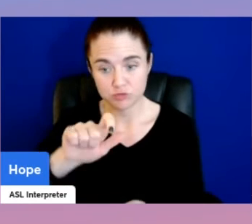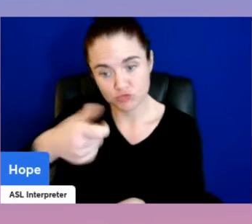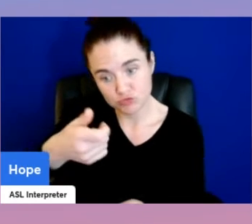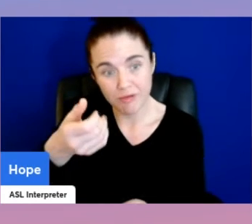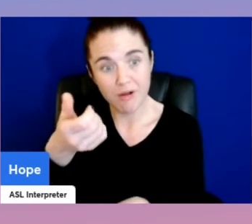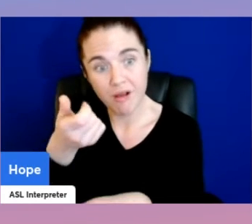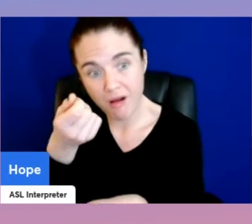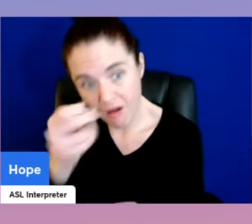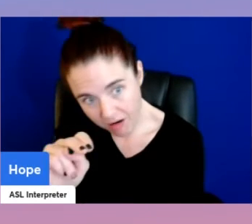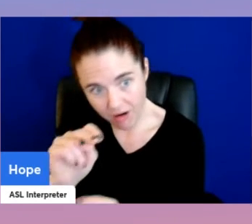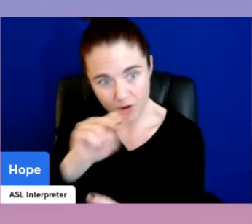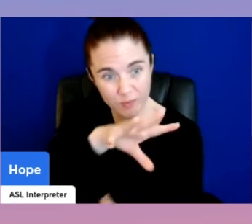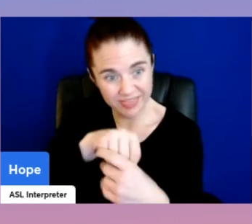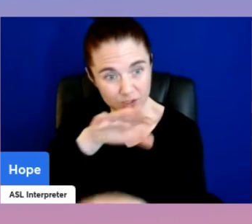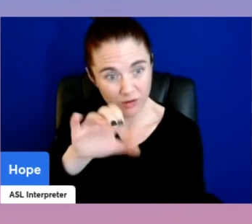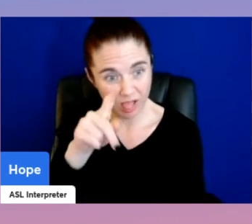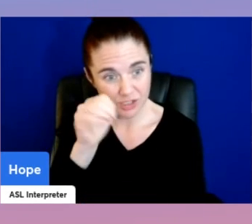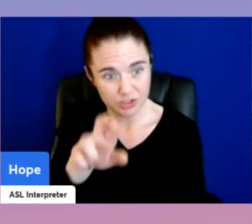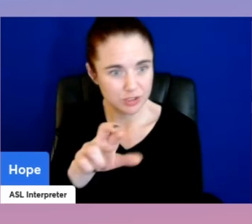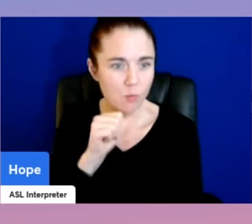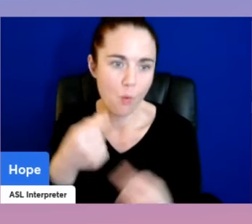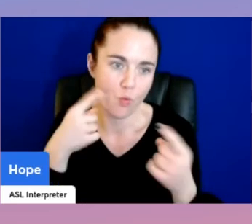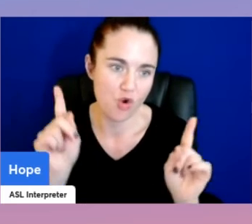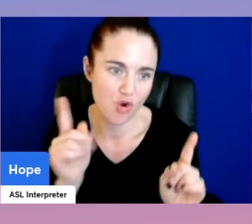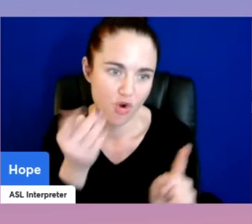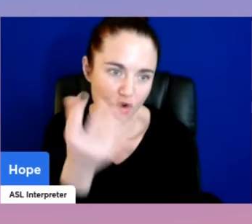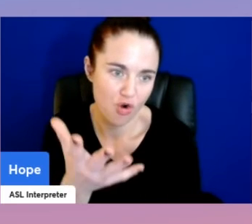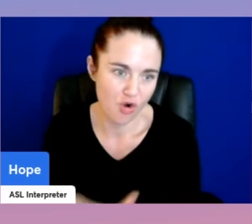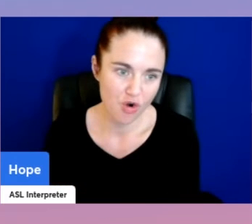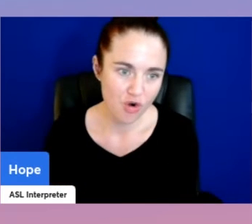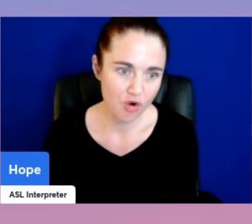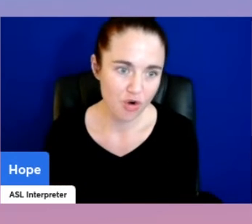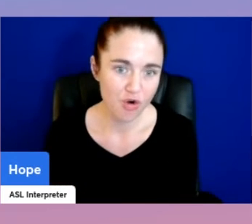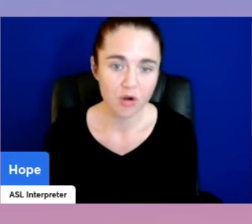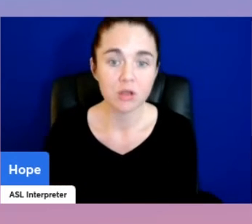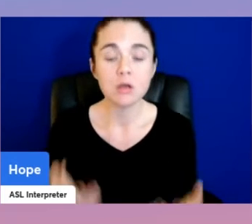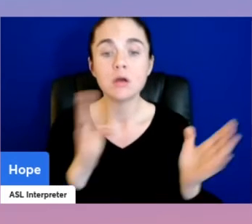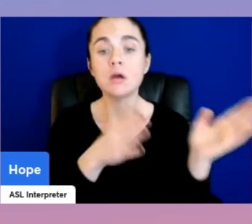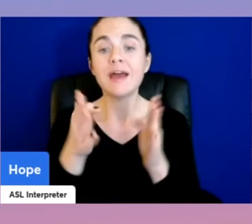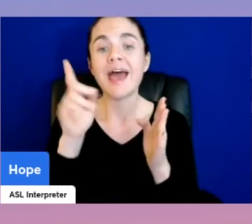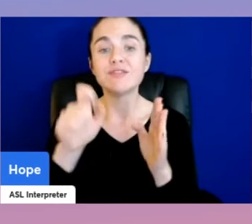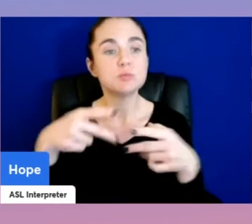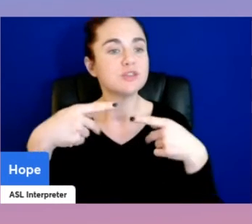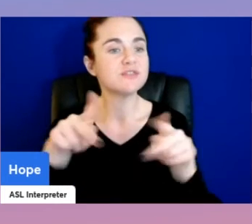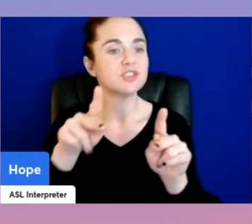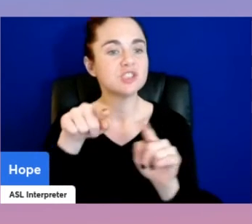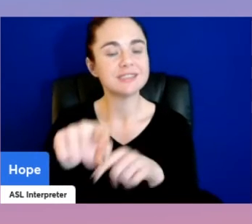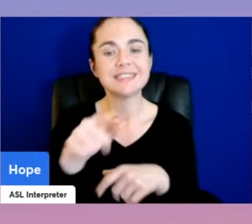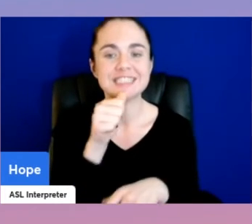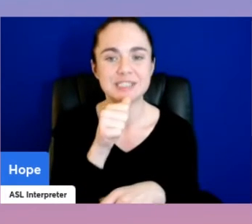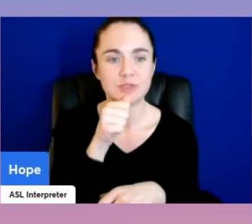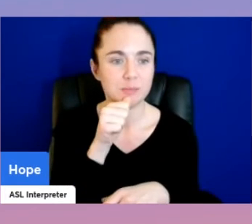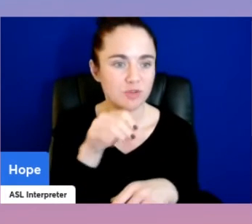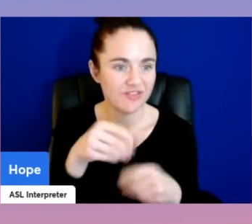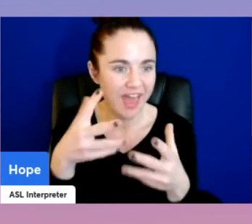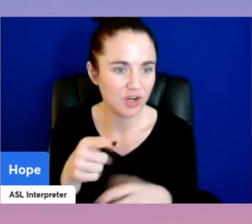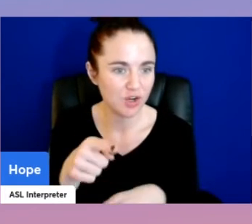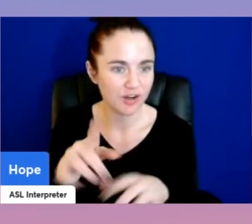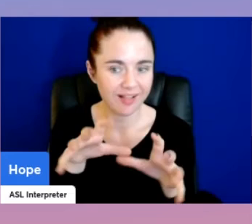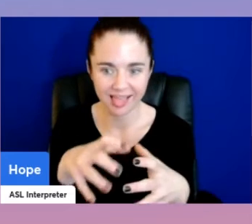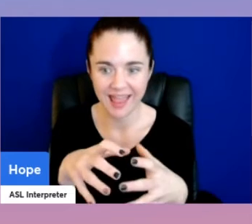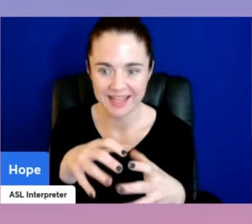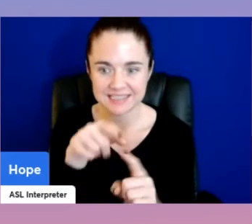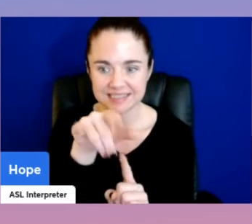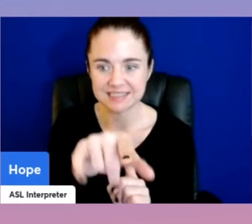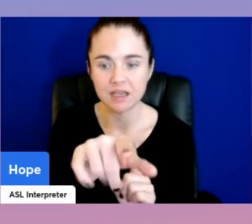AKS cluster, you're not going to get very far. Now, the next thing you have to do is you have to provision a secret provider class. And the